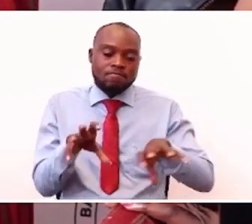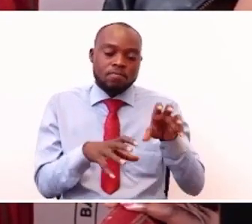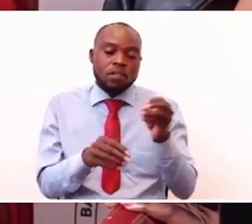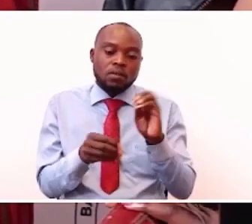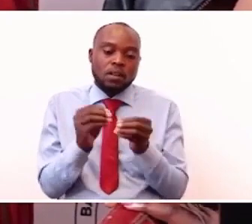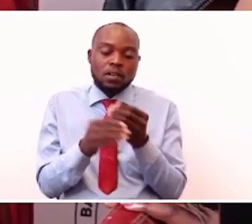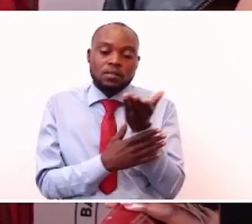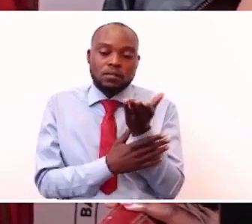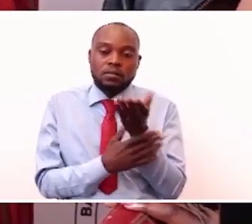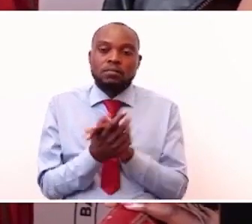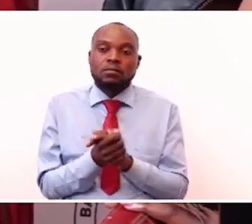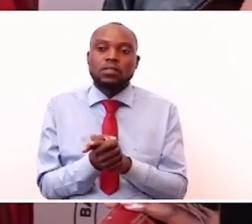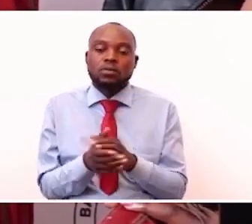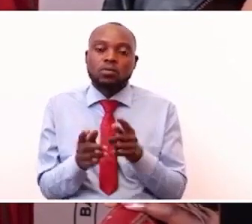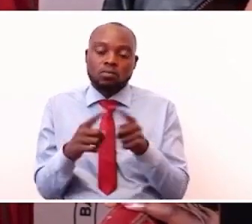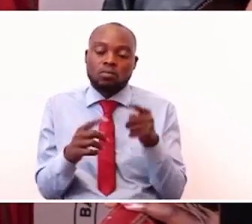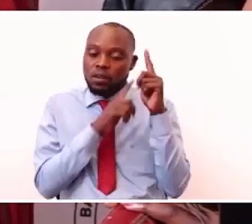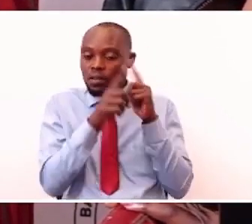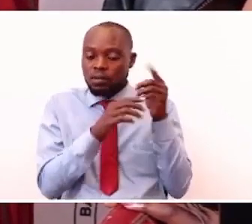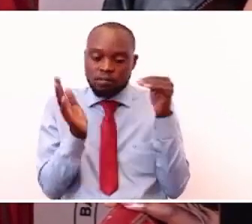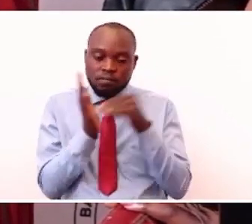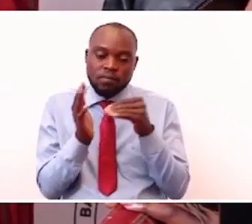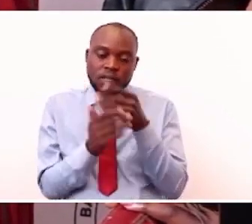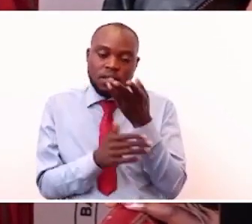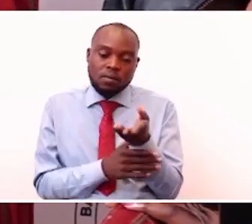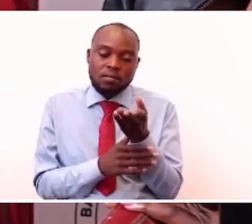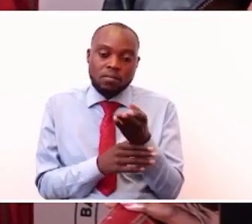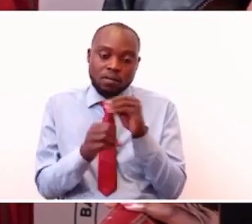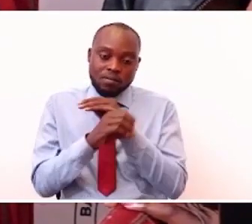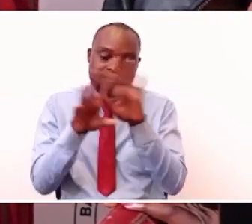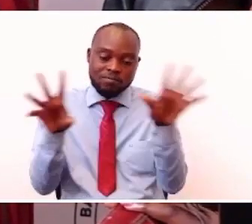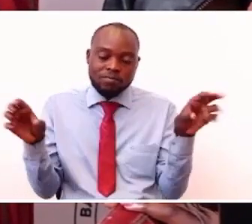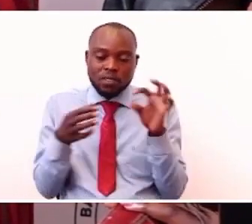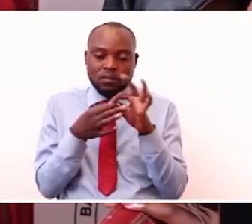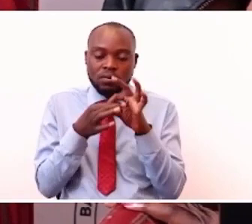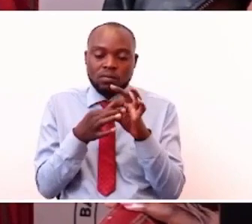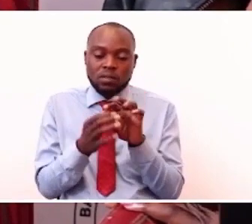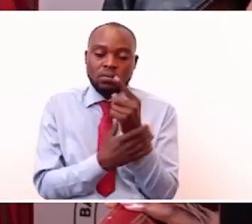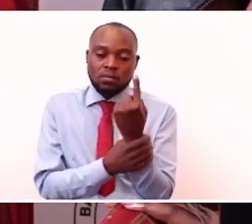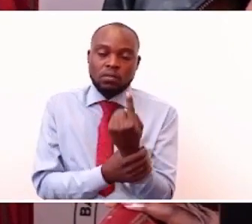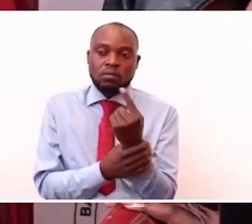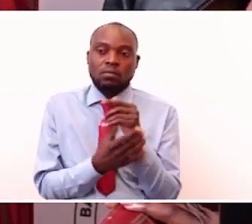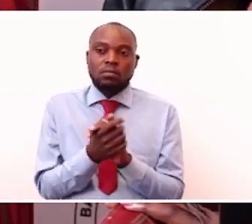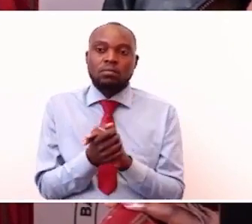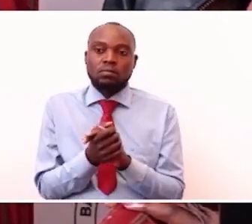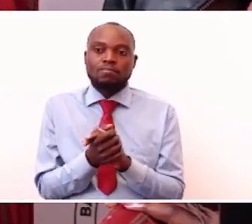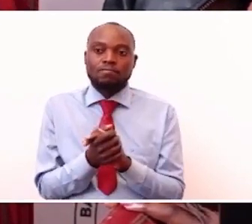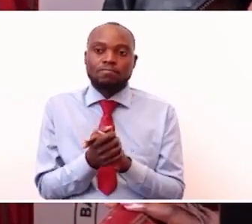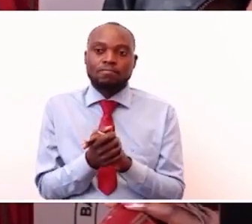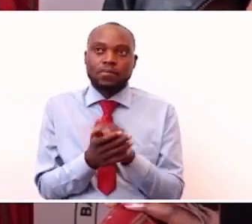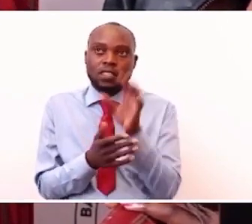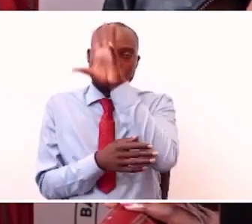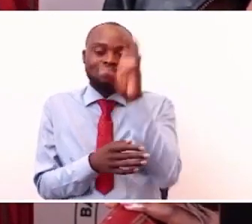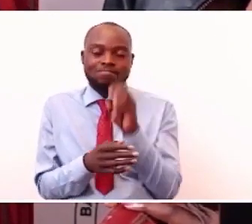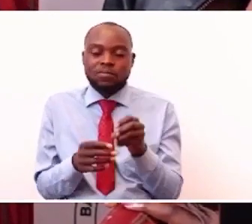And I think, again, here there's a very clear connection. Number one, the continent cannot disconnect